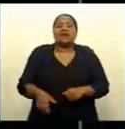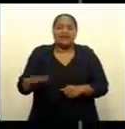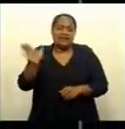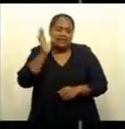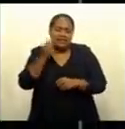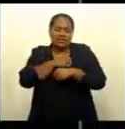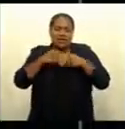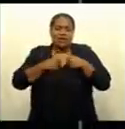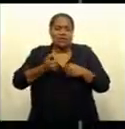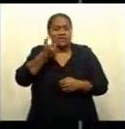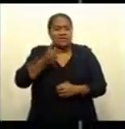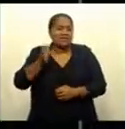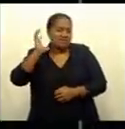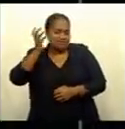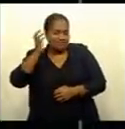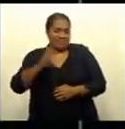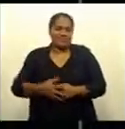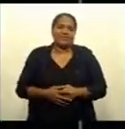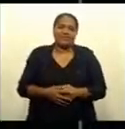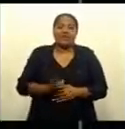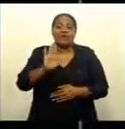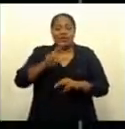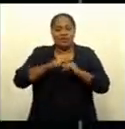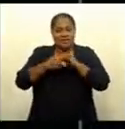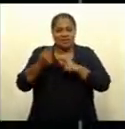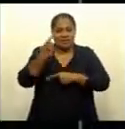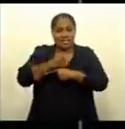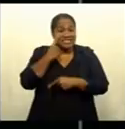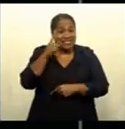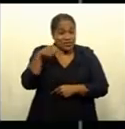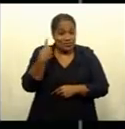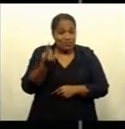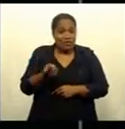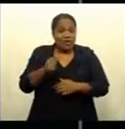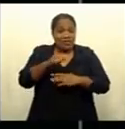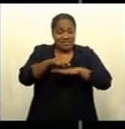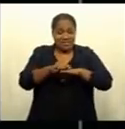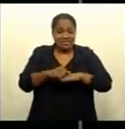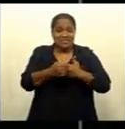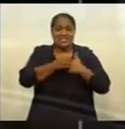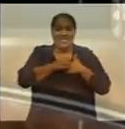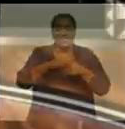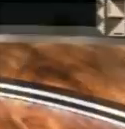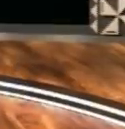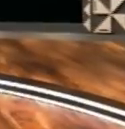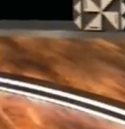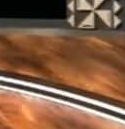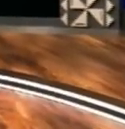6 radio stations live. That's your news for tonight. I'll see you again tomorrow. Stay safe. Madamanda.